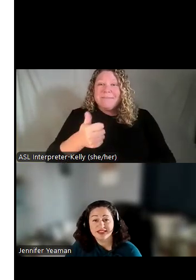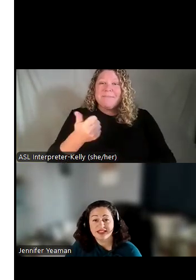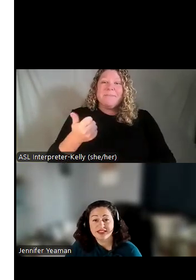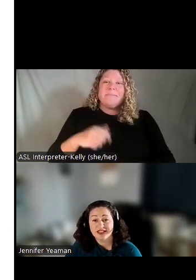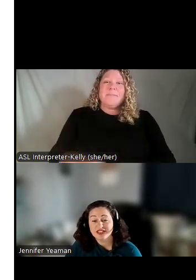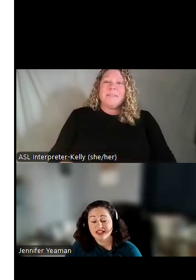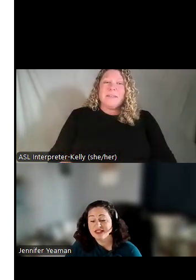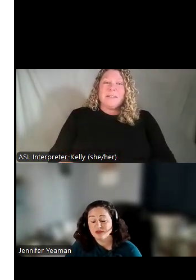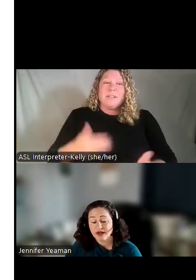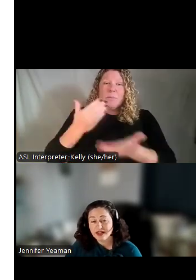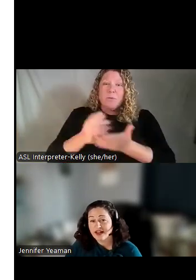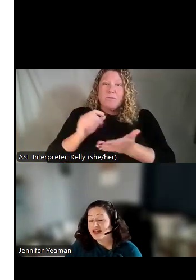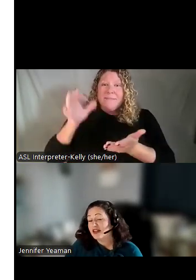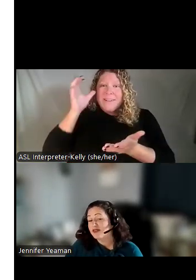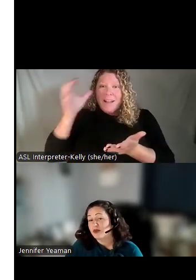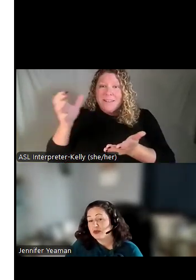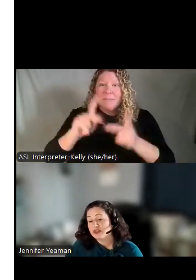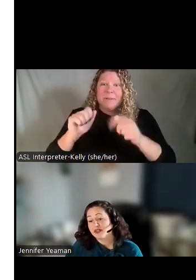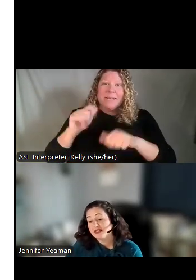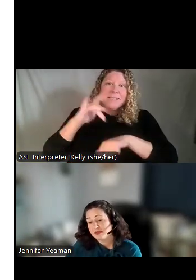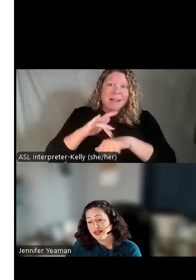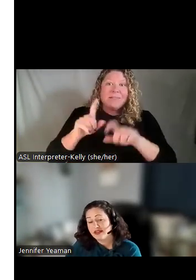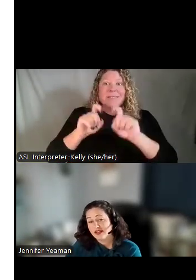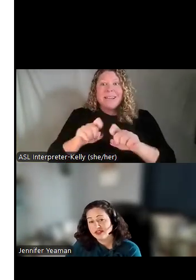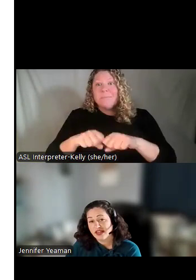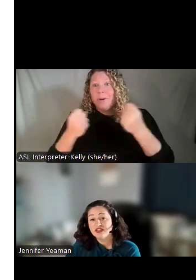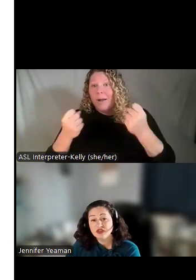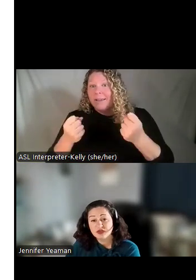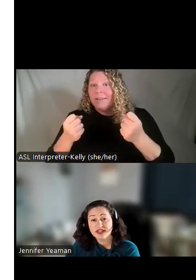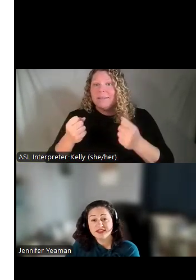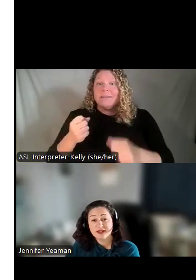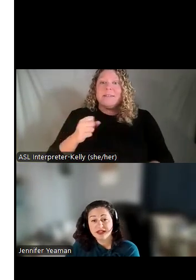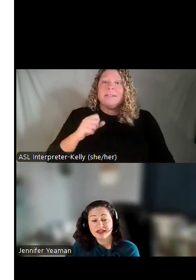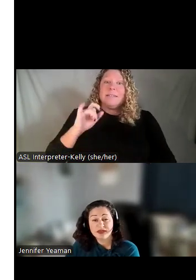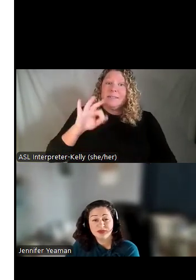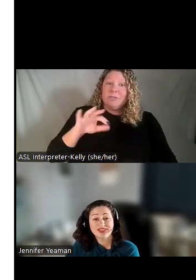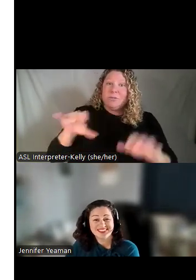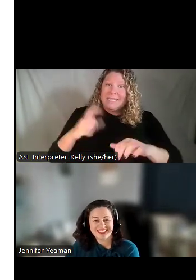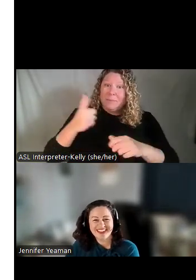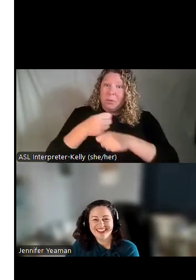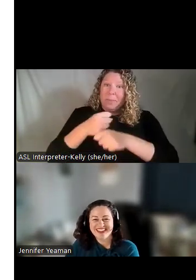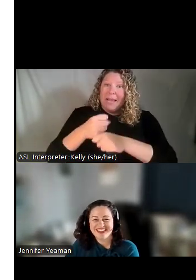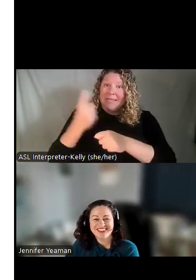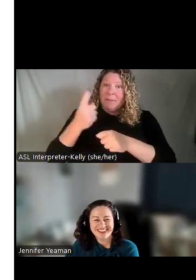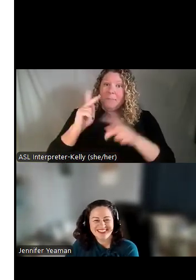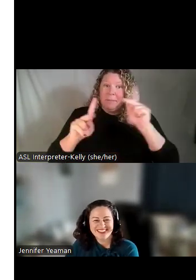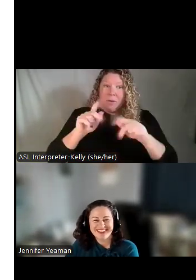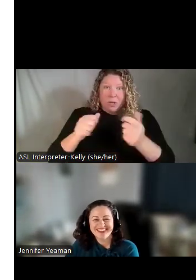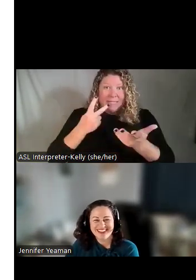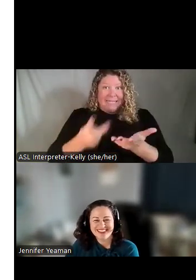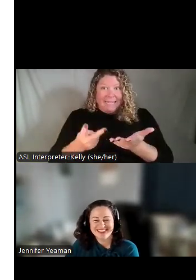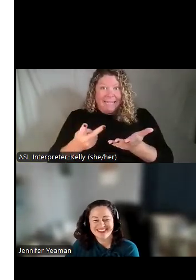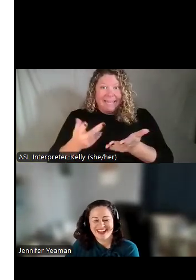people can see, touch, test, and break. If you were able to participate in the exercise, you created something that people could see,